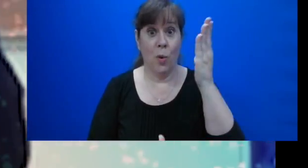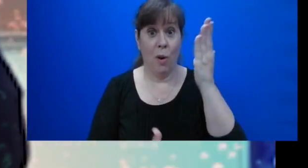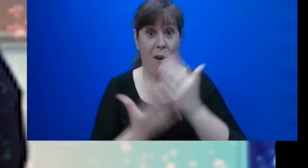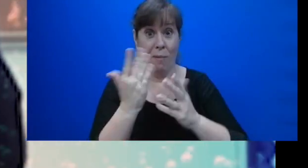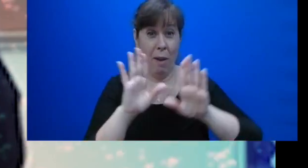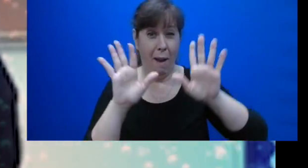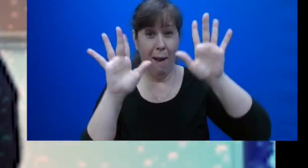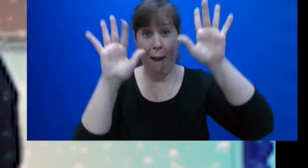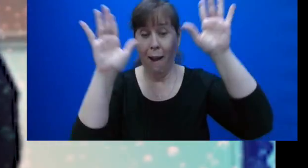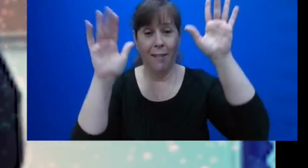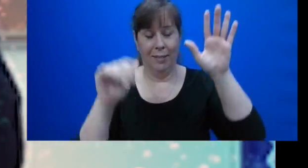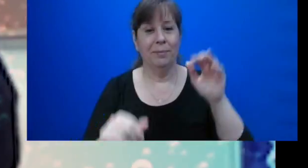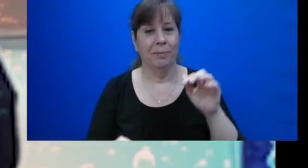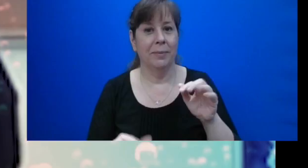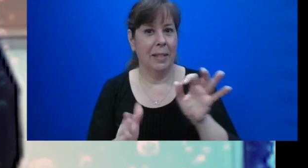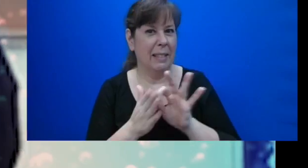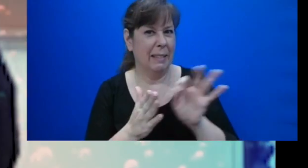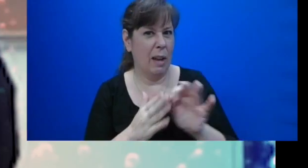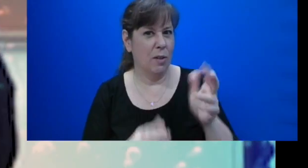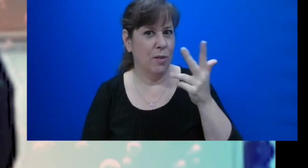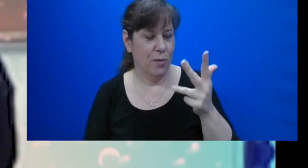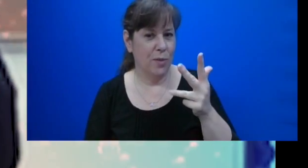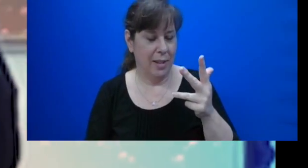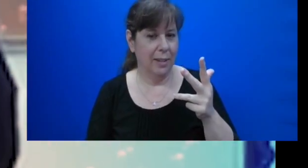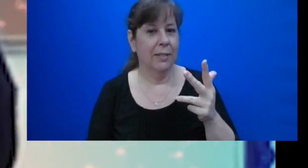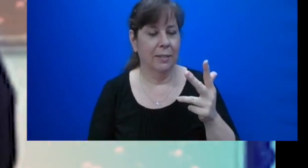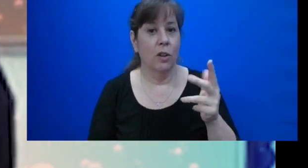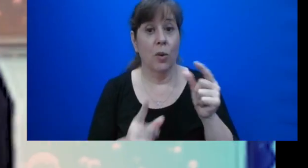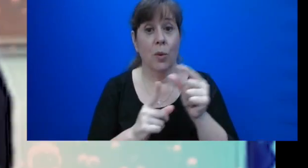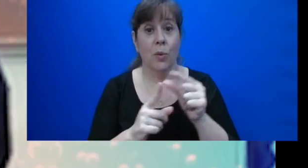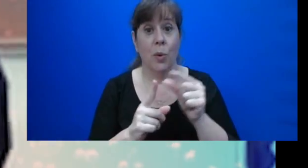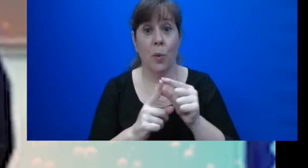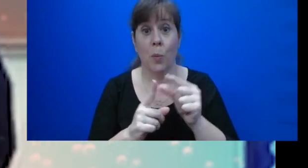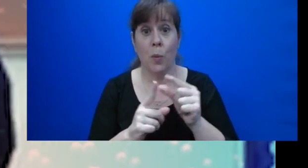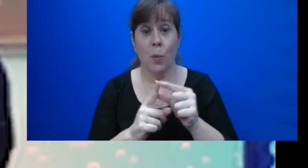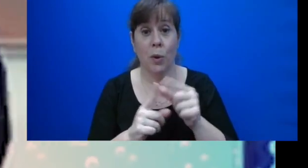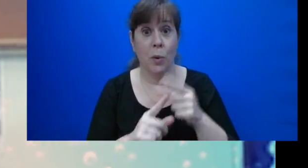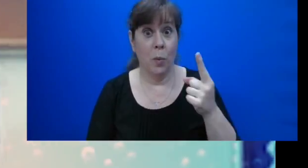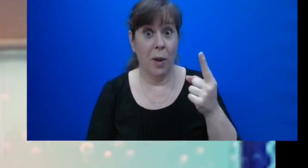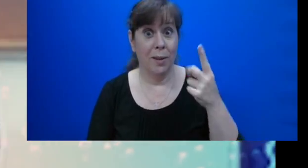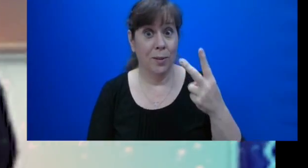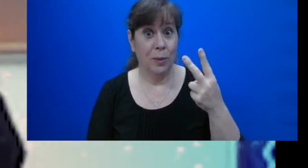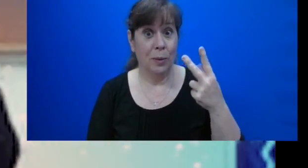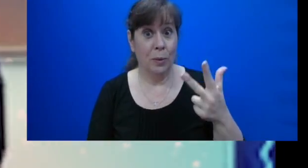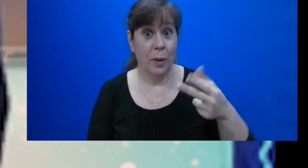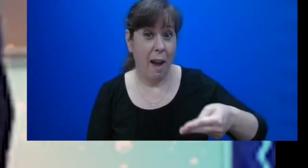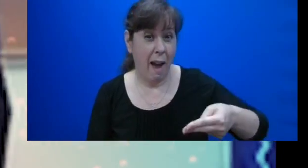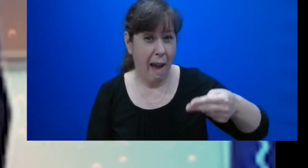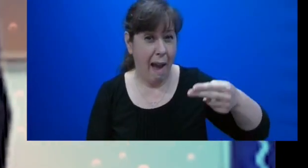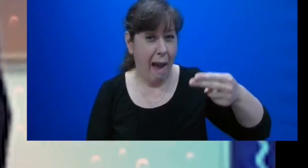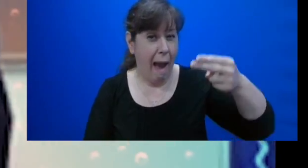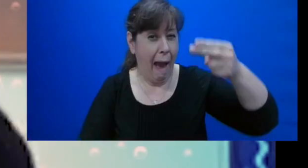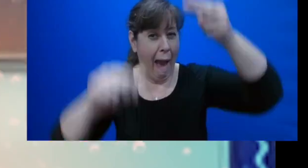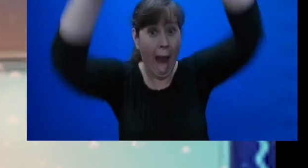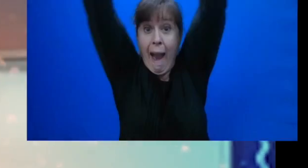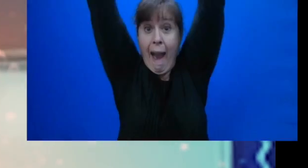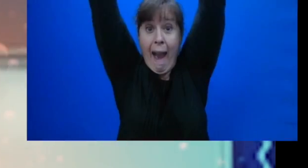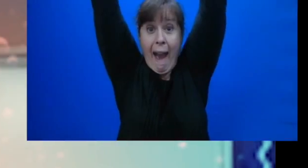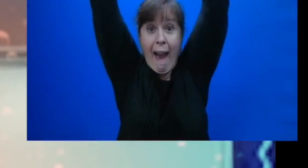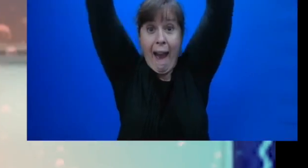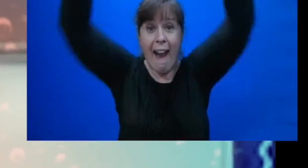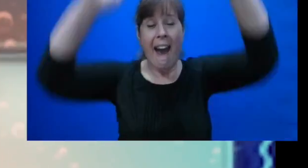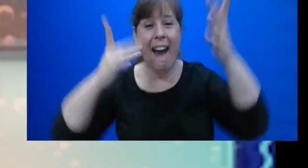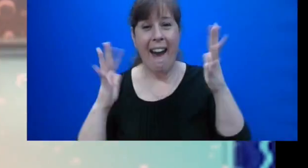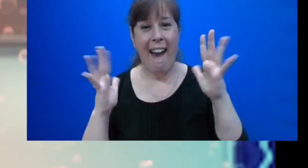on the count of 3, let's say the word height. 1, 2, 3, height!